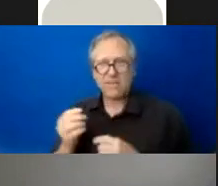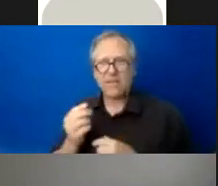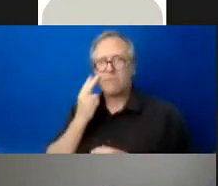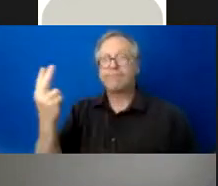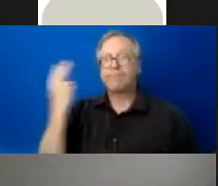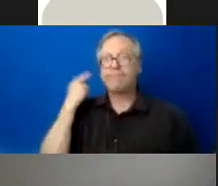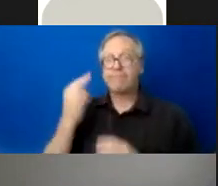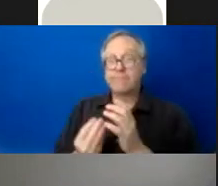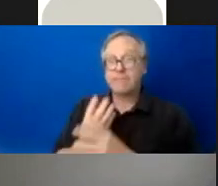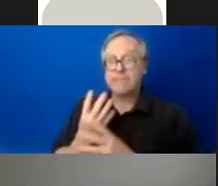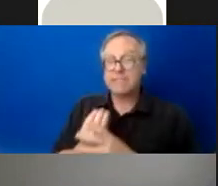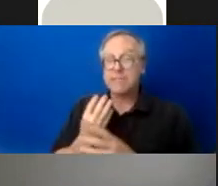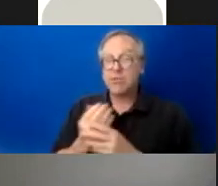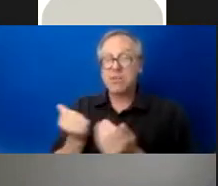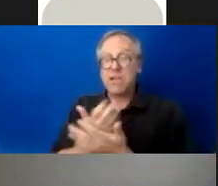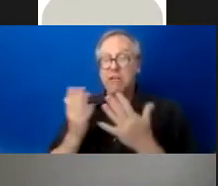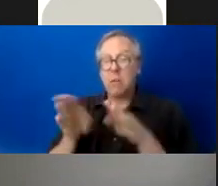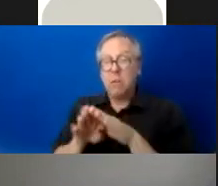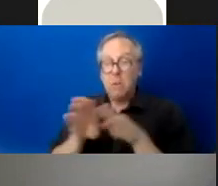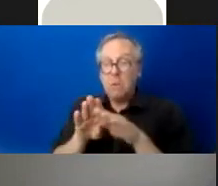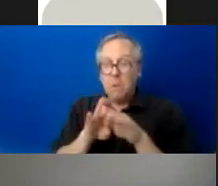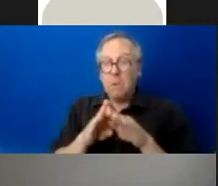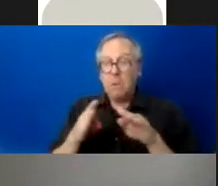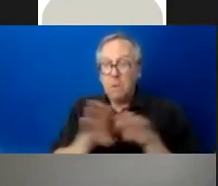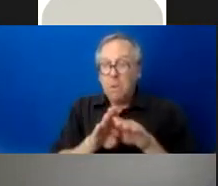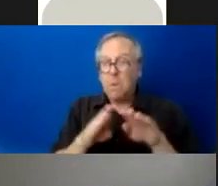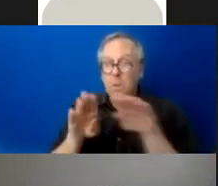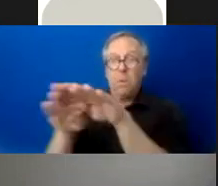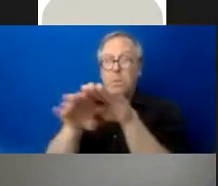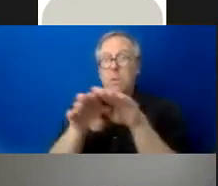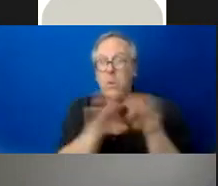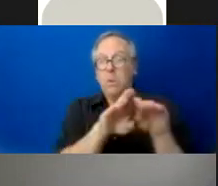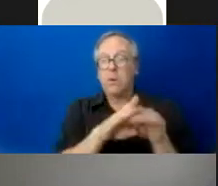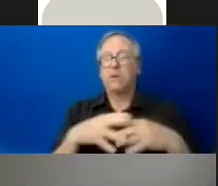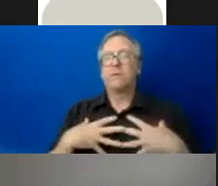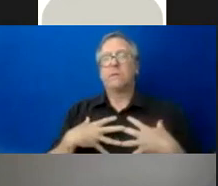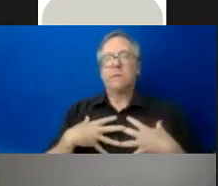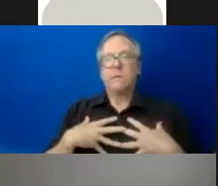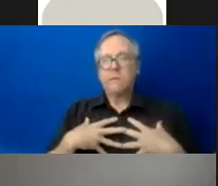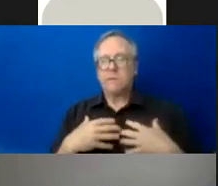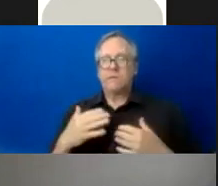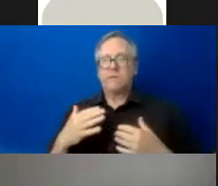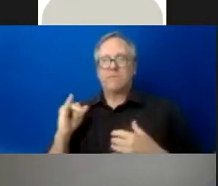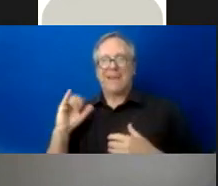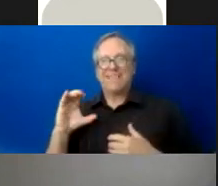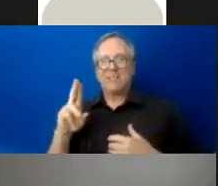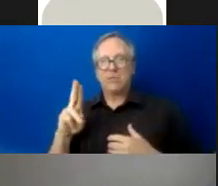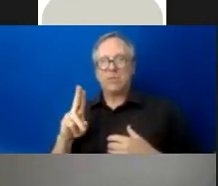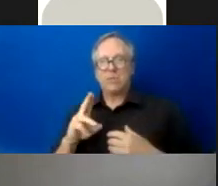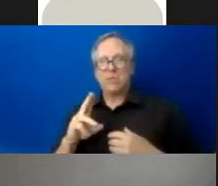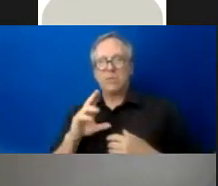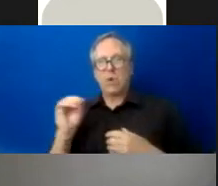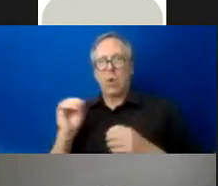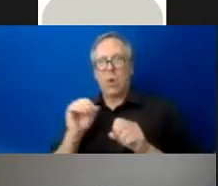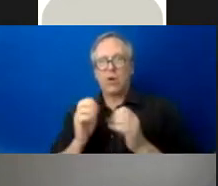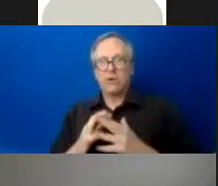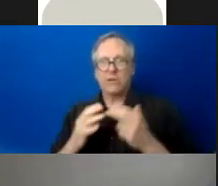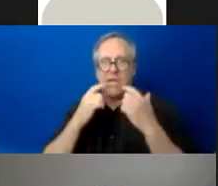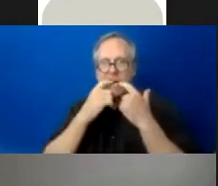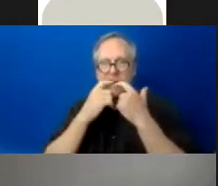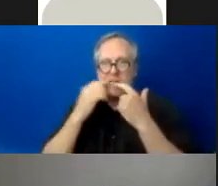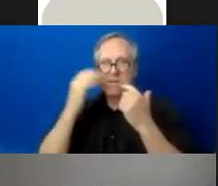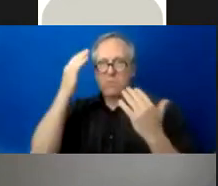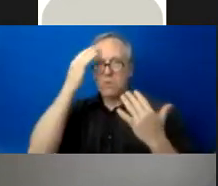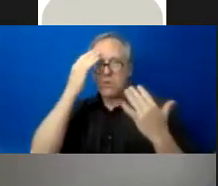spring, when everything was shutting down and I was working with some of my other ICU colleagues who care for adults, and we were really worried about